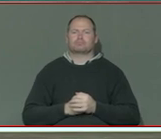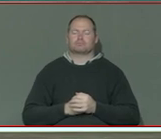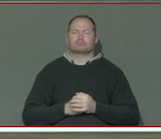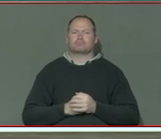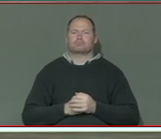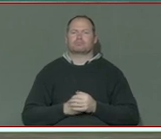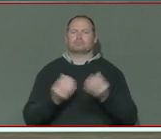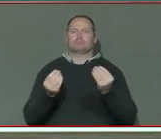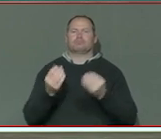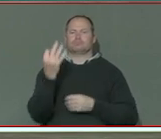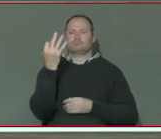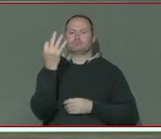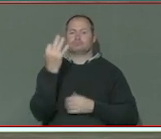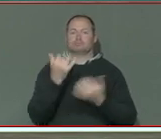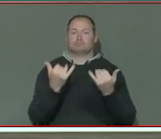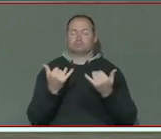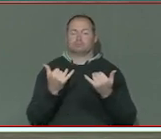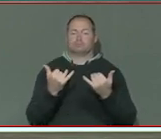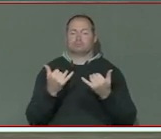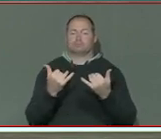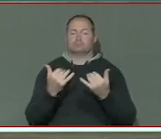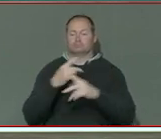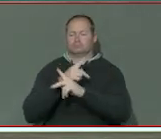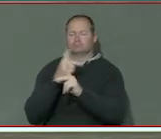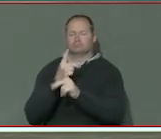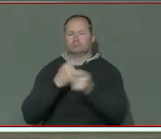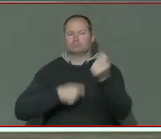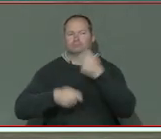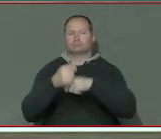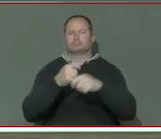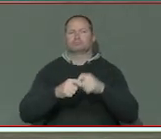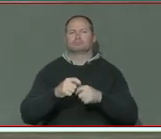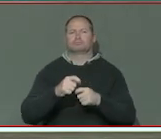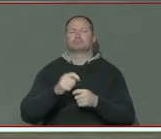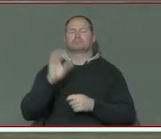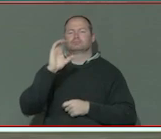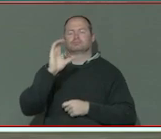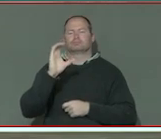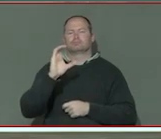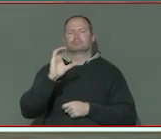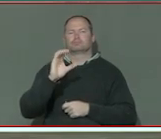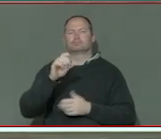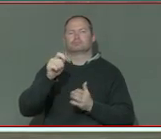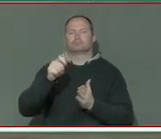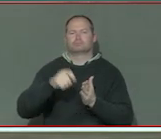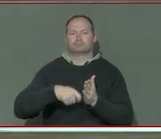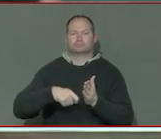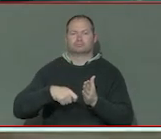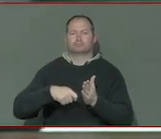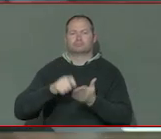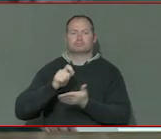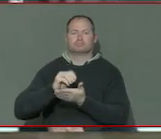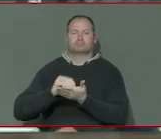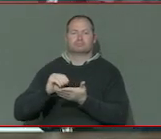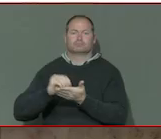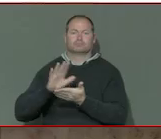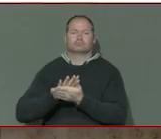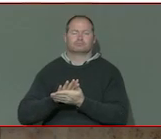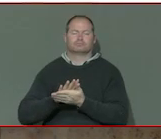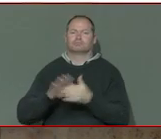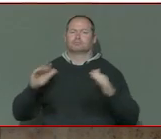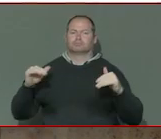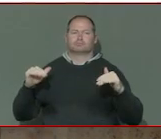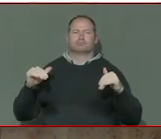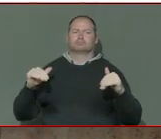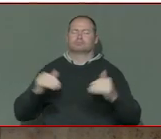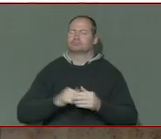Number 3, merchandise was sold on credit for 540 rand. The transaction has not been recorded. It has not